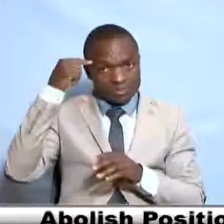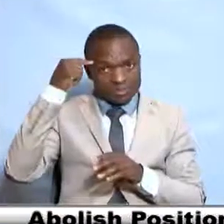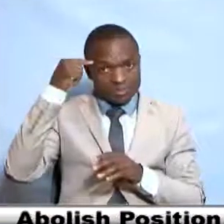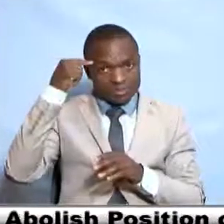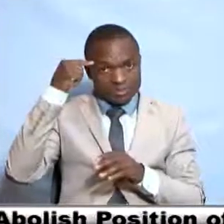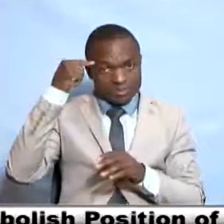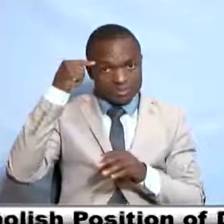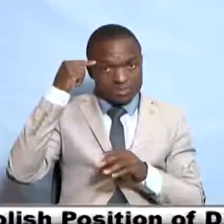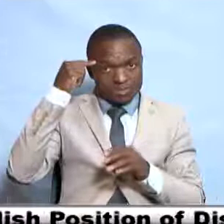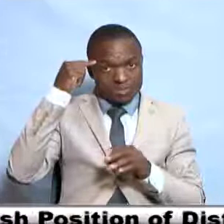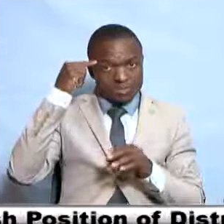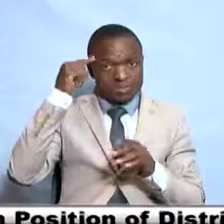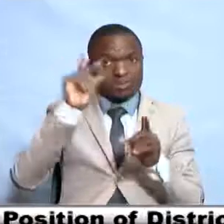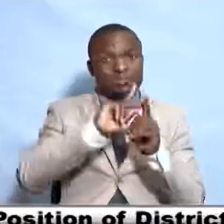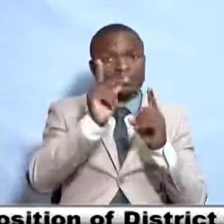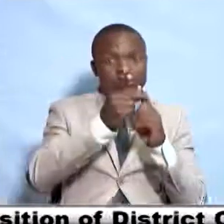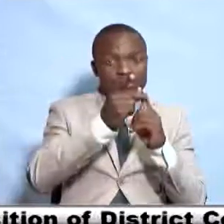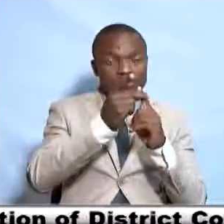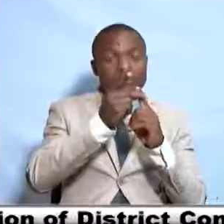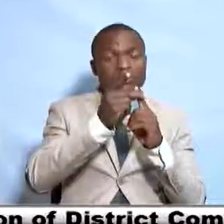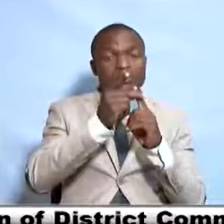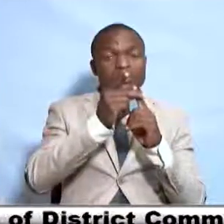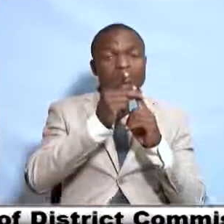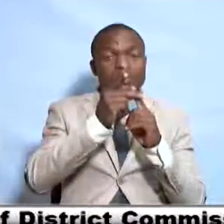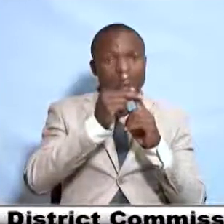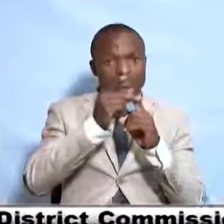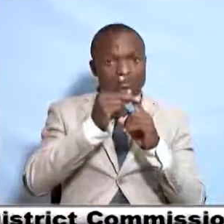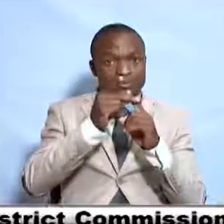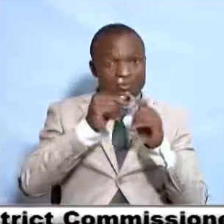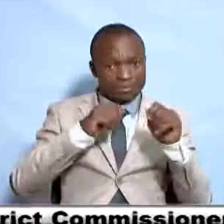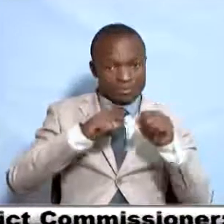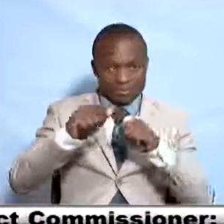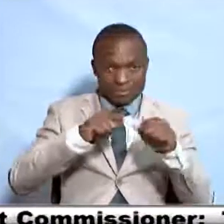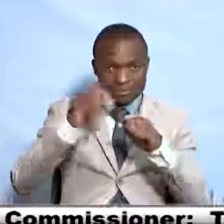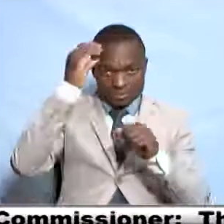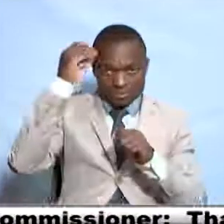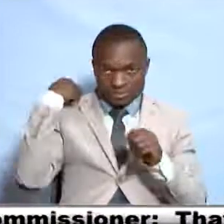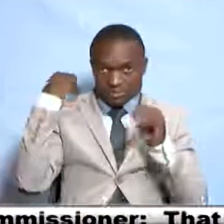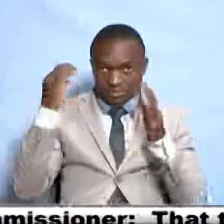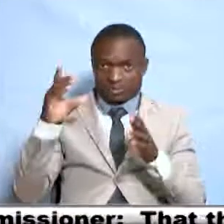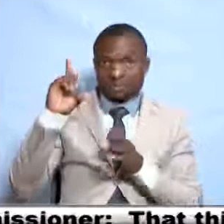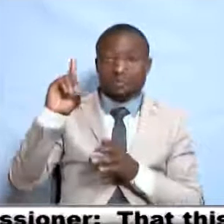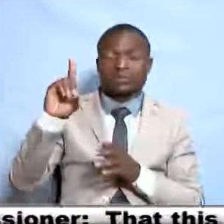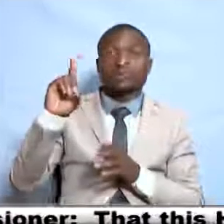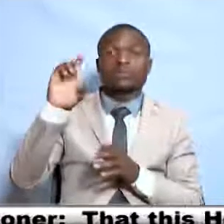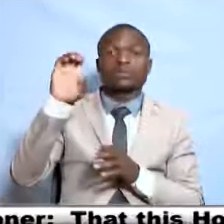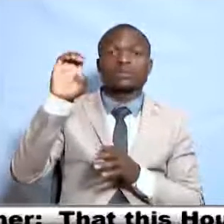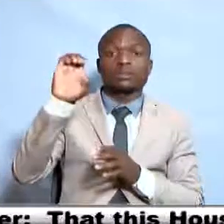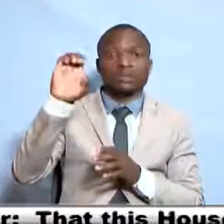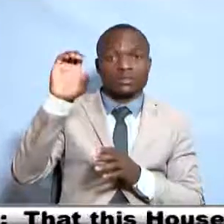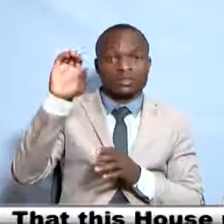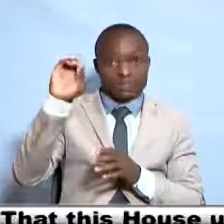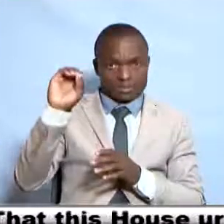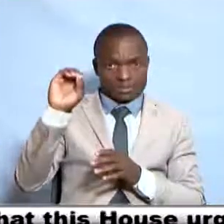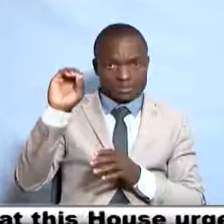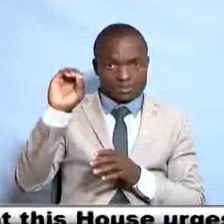called District Administrative Officer. The role of the District Administrative Officer is basically